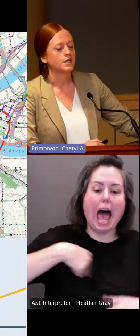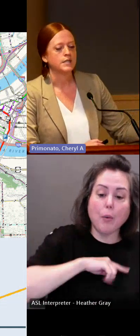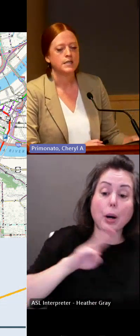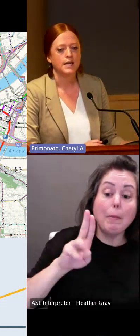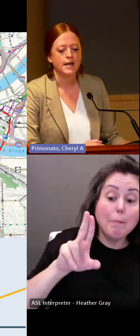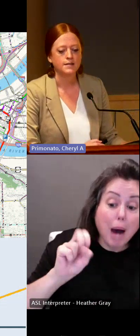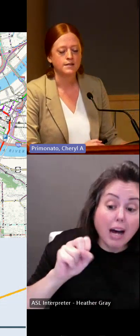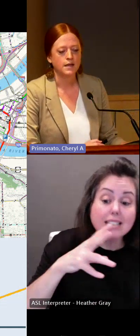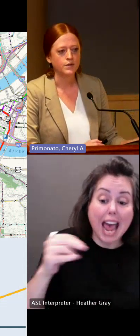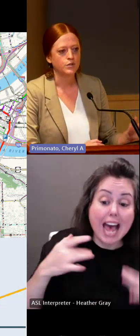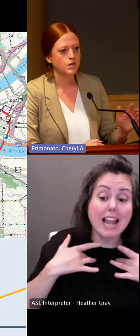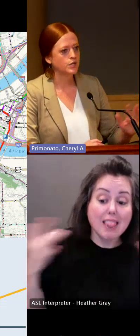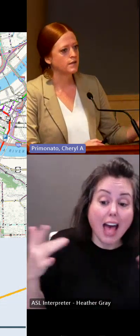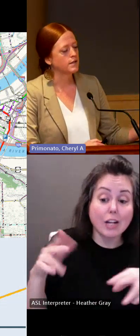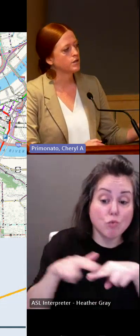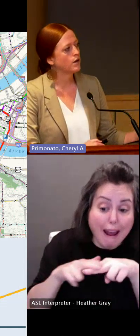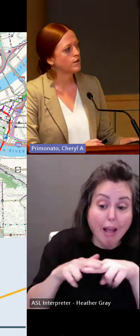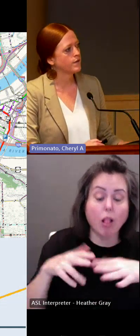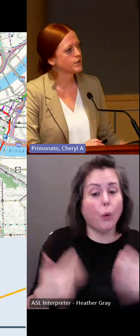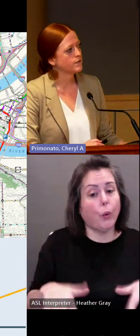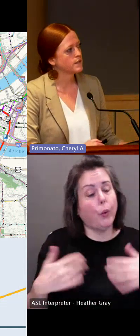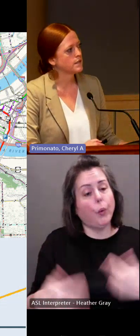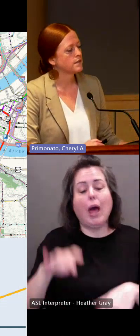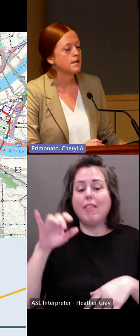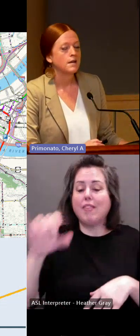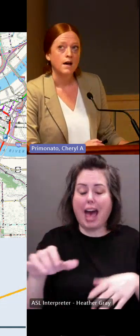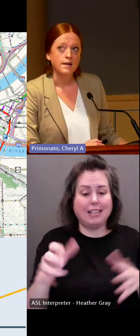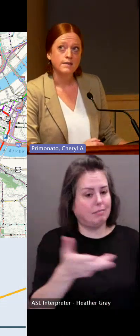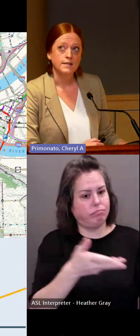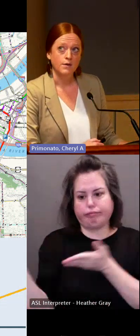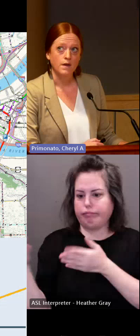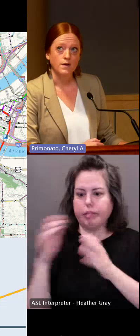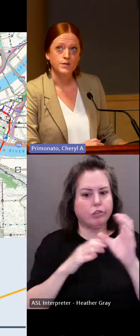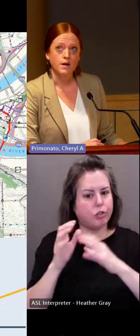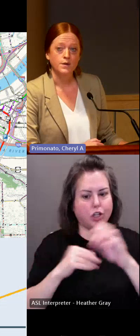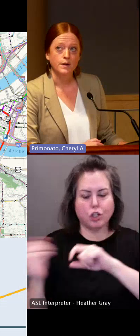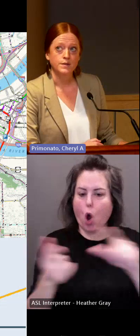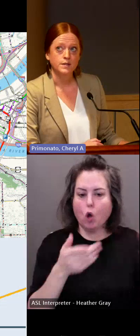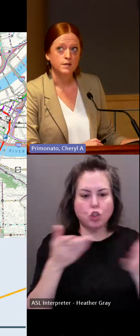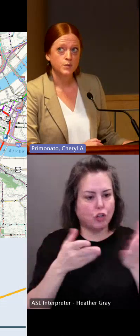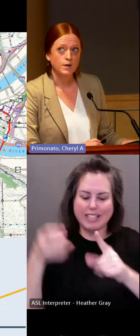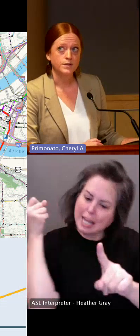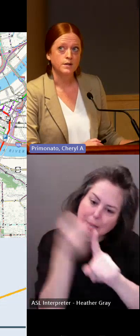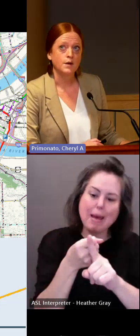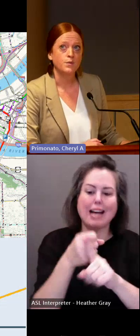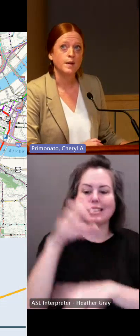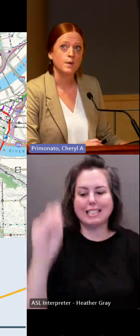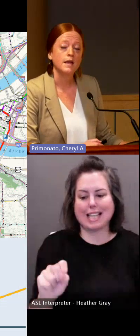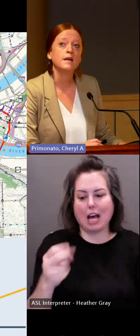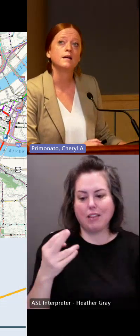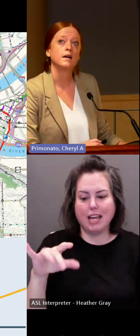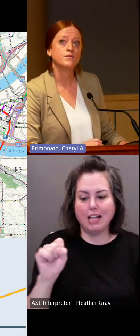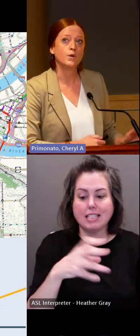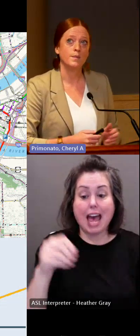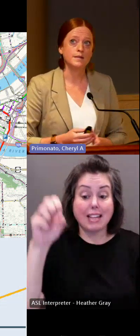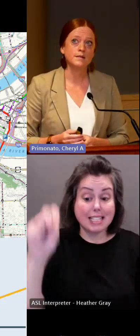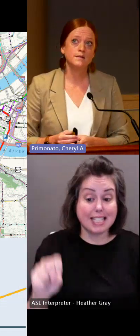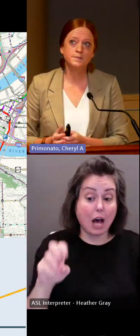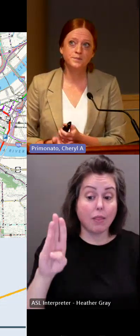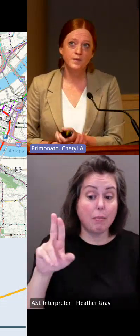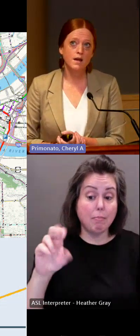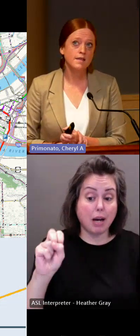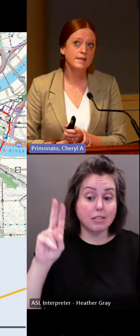Mount Washington and connects to South Hills Junction and then to all of our services in the South Hills on the rail system, as well as our South Busway for